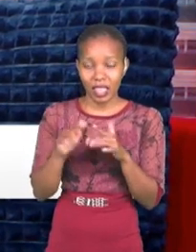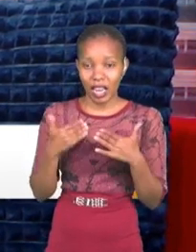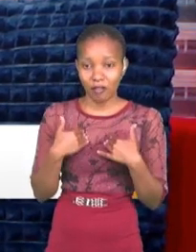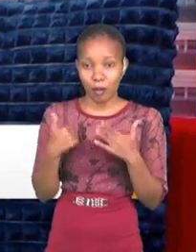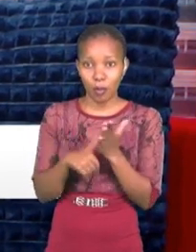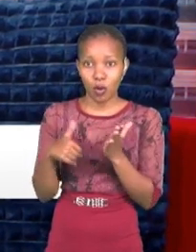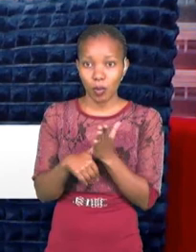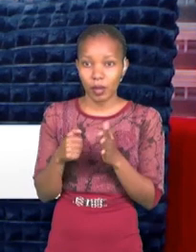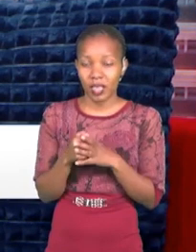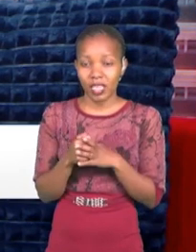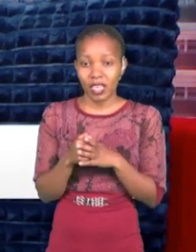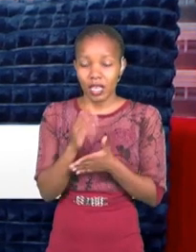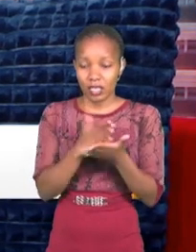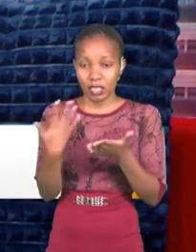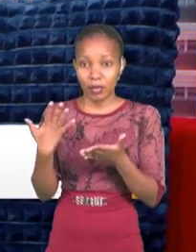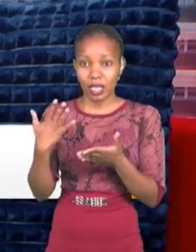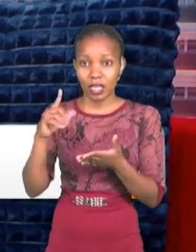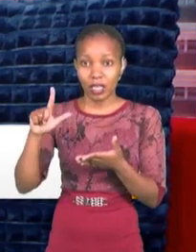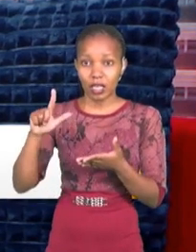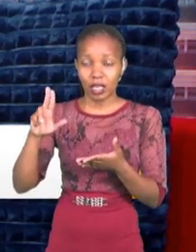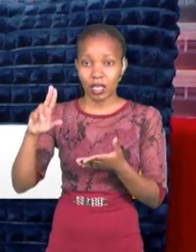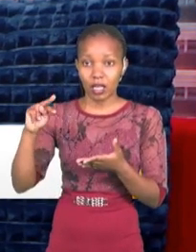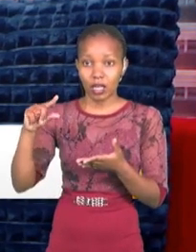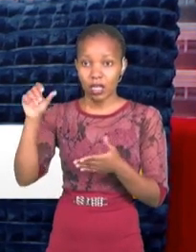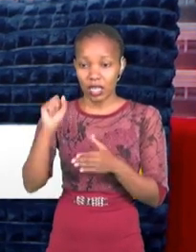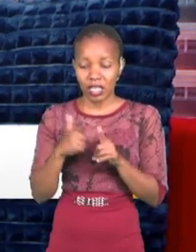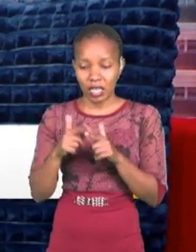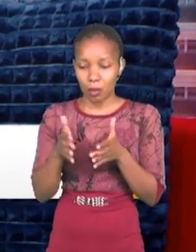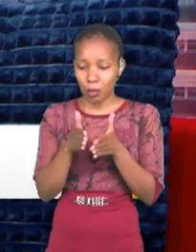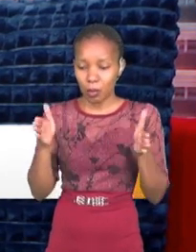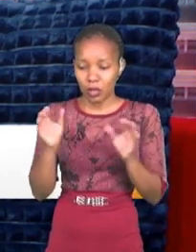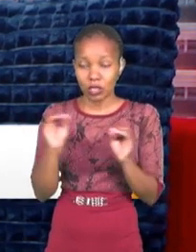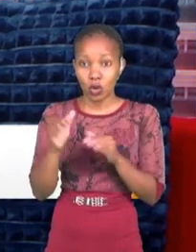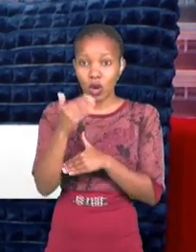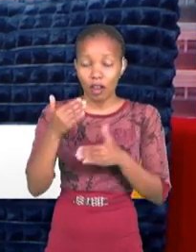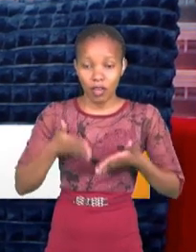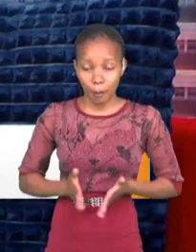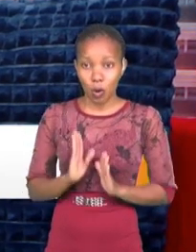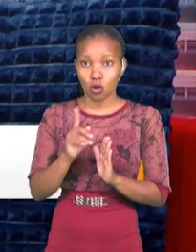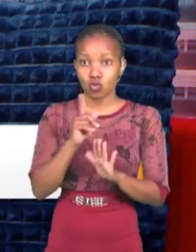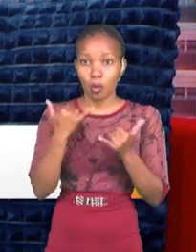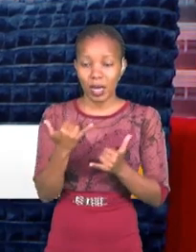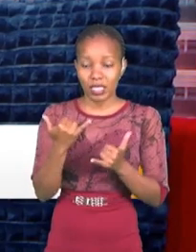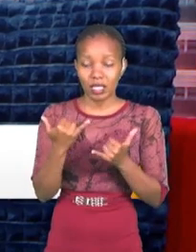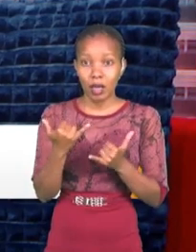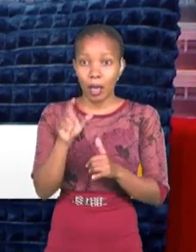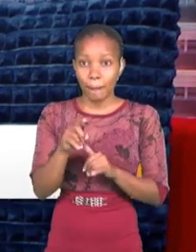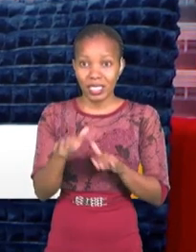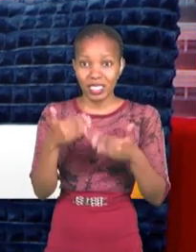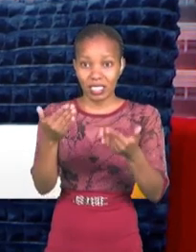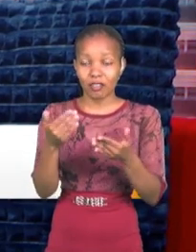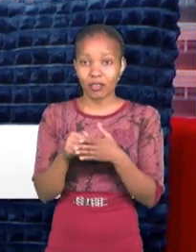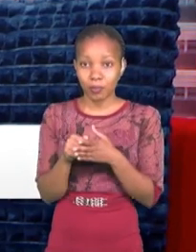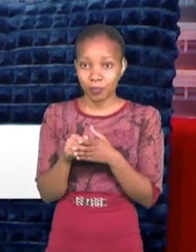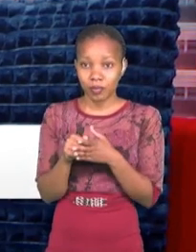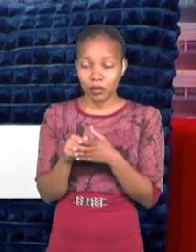this substance in the lungs, and lung does not expand at all after delivery. So we have to give this substance externally